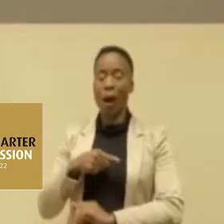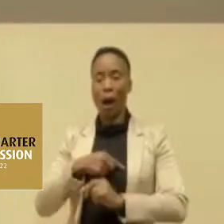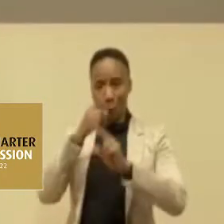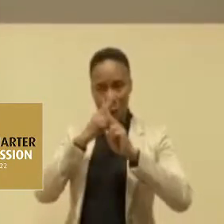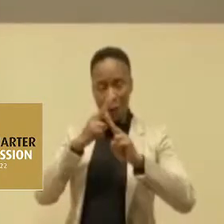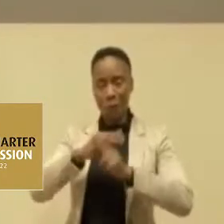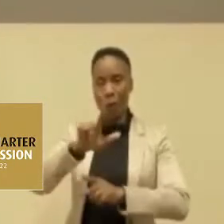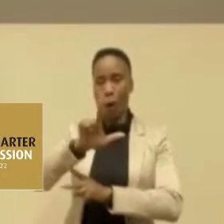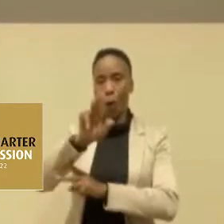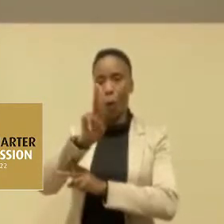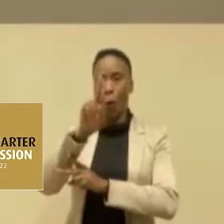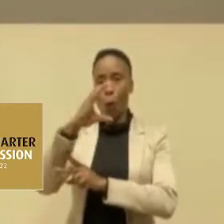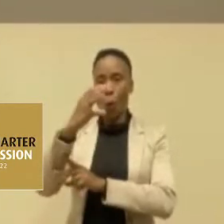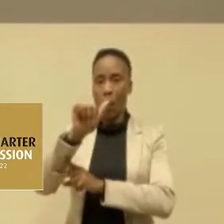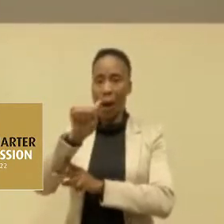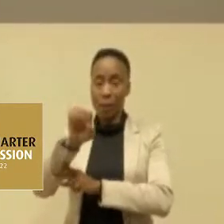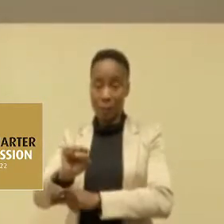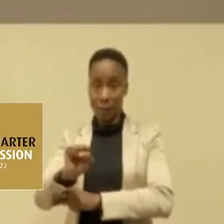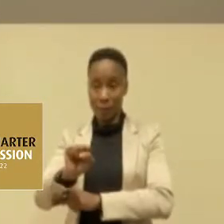lucas